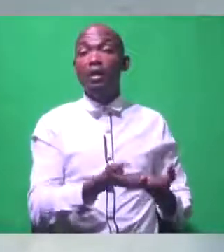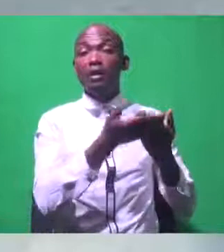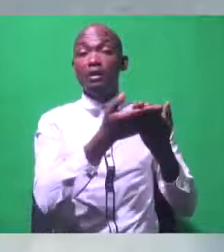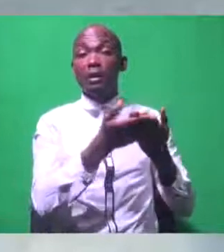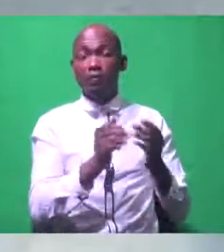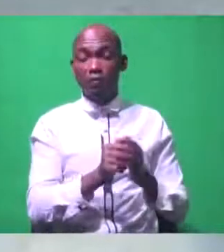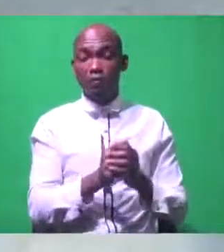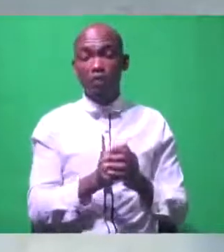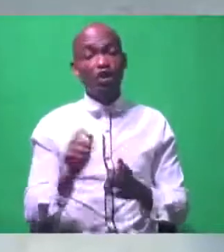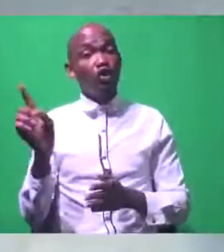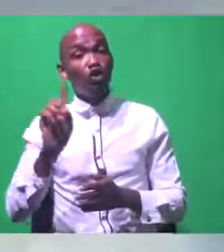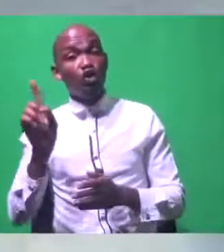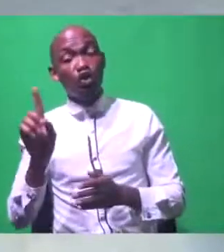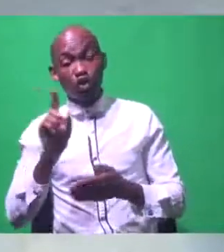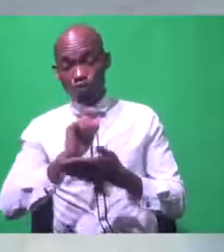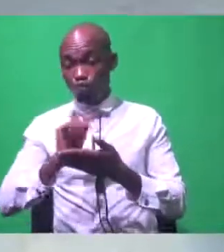no schools